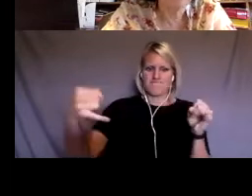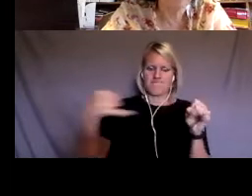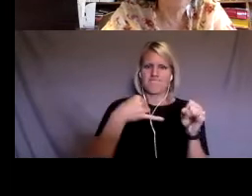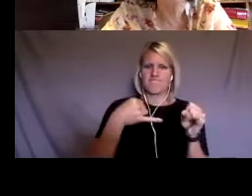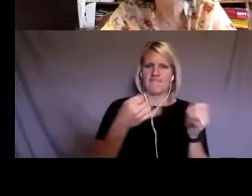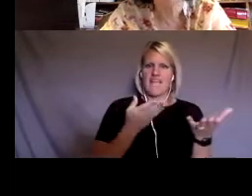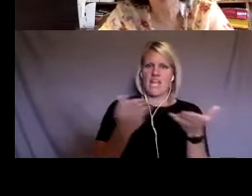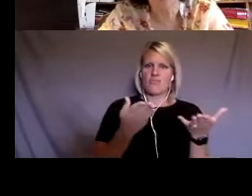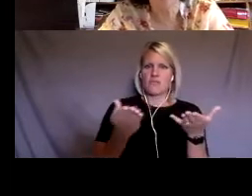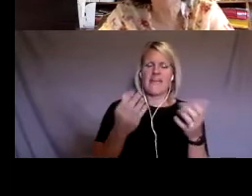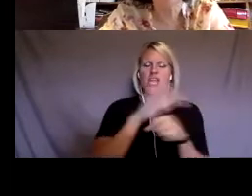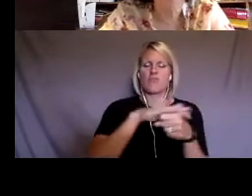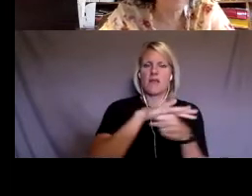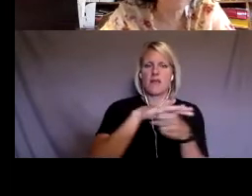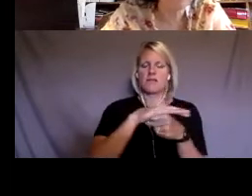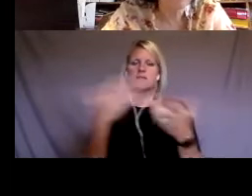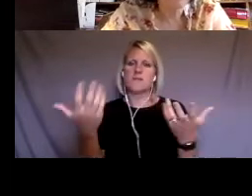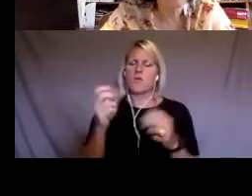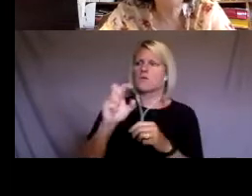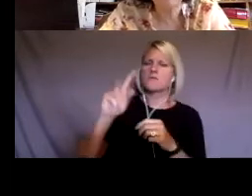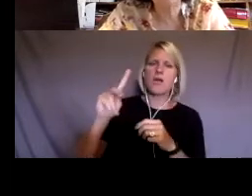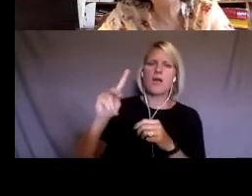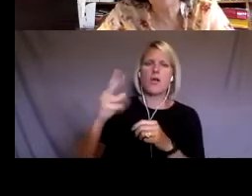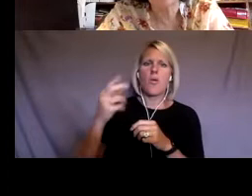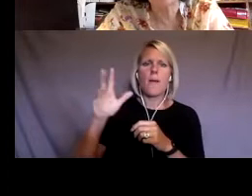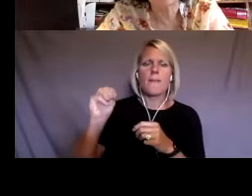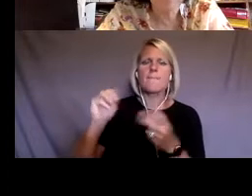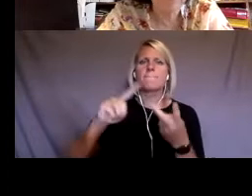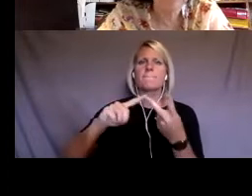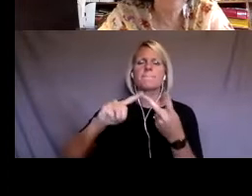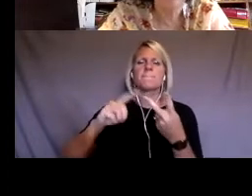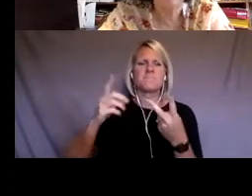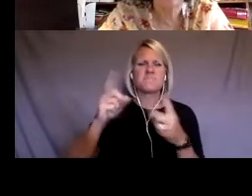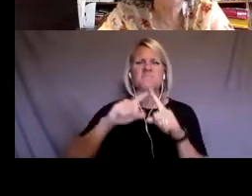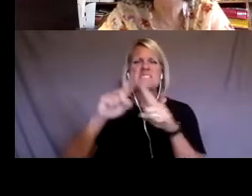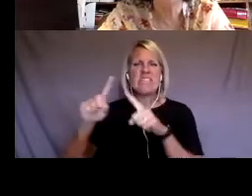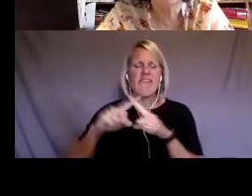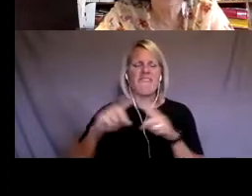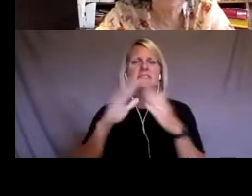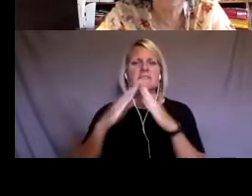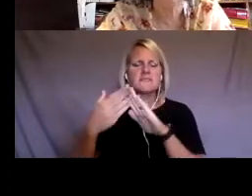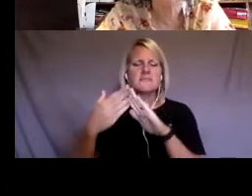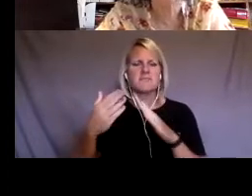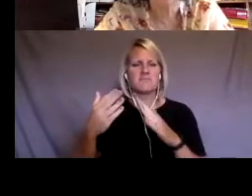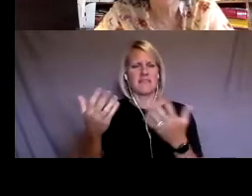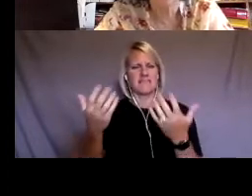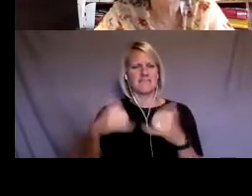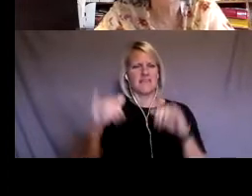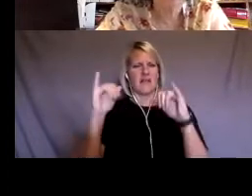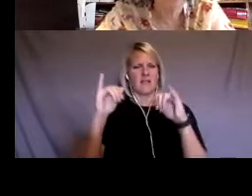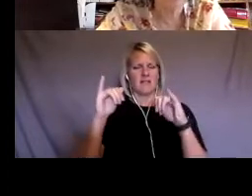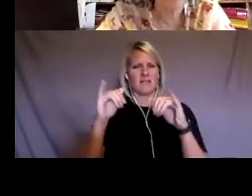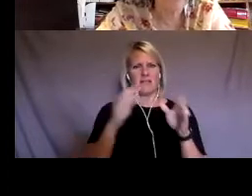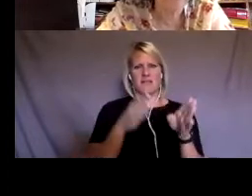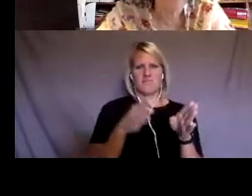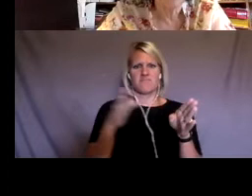cities like Stockholm or Paris, cafes blend seamlessly into the city sidewalks, as you can